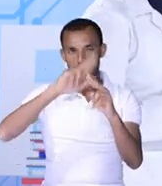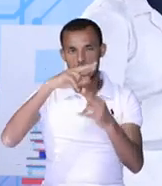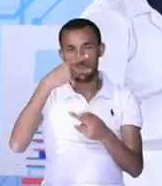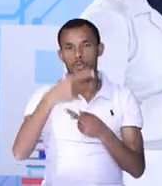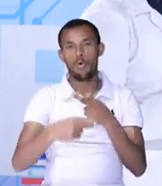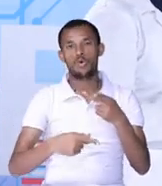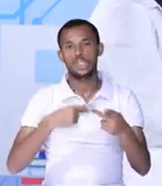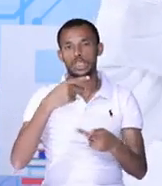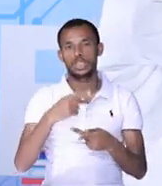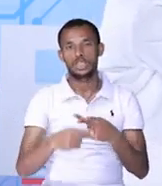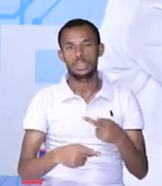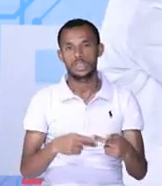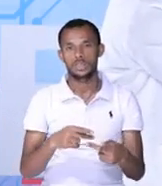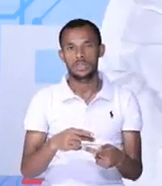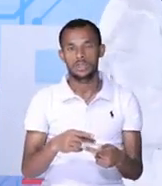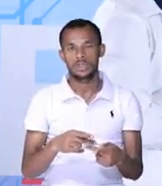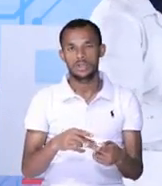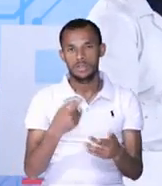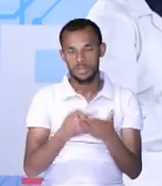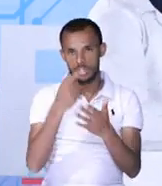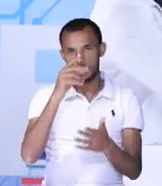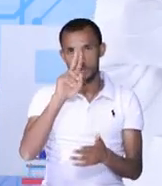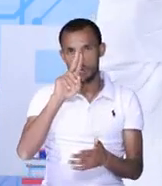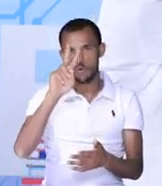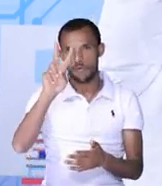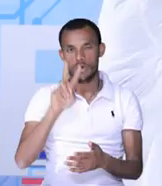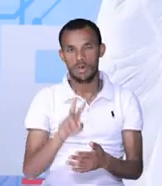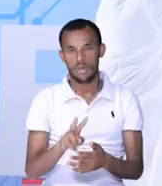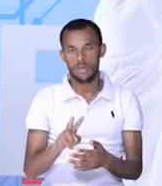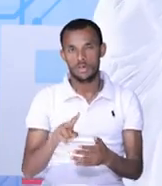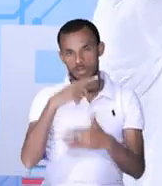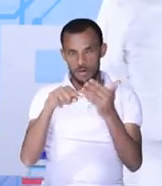The integral of this expression will be it is this one, uv. Therefore,